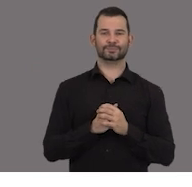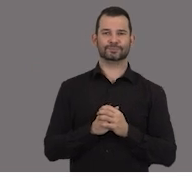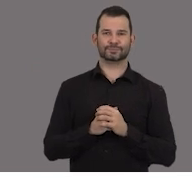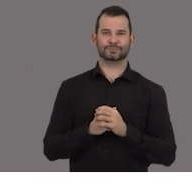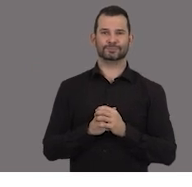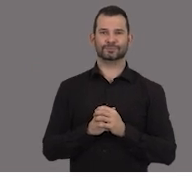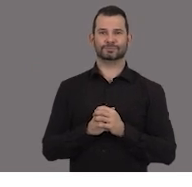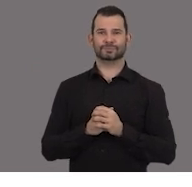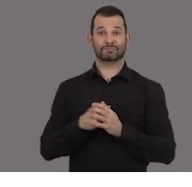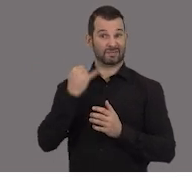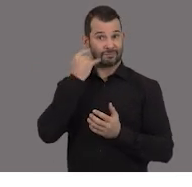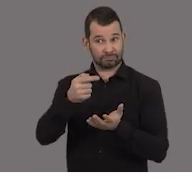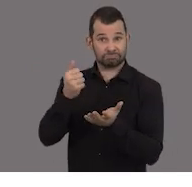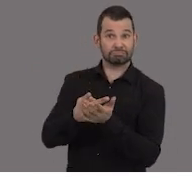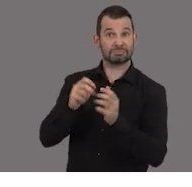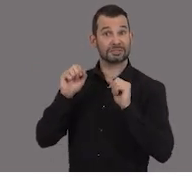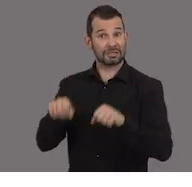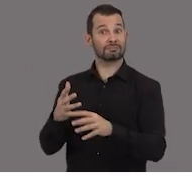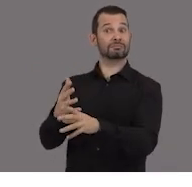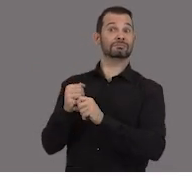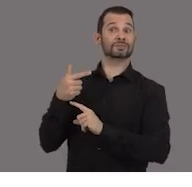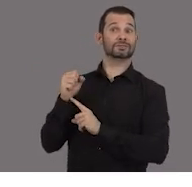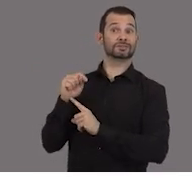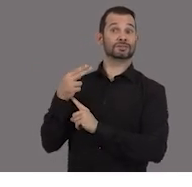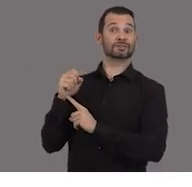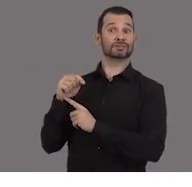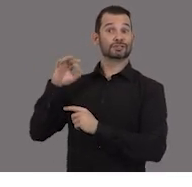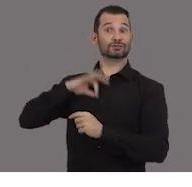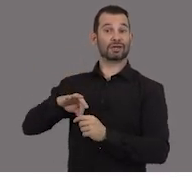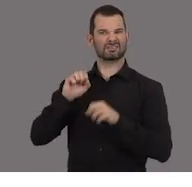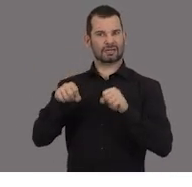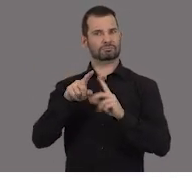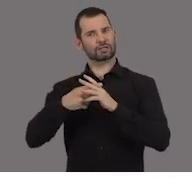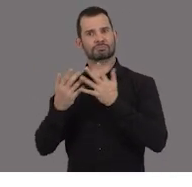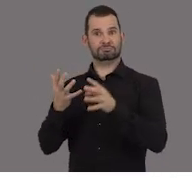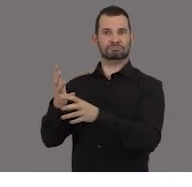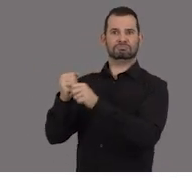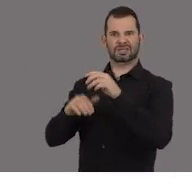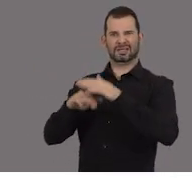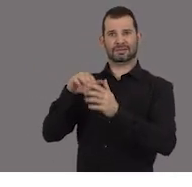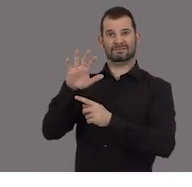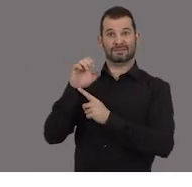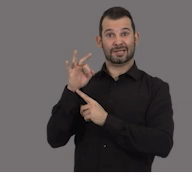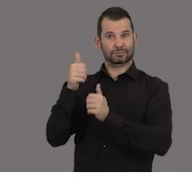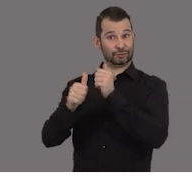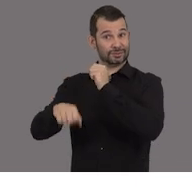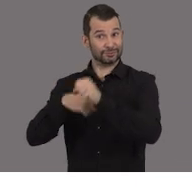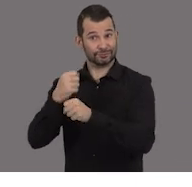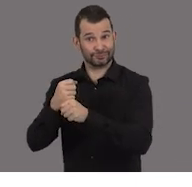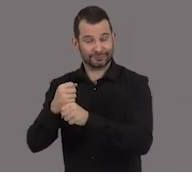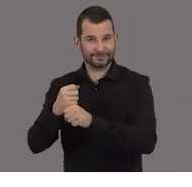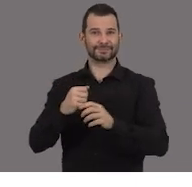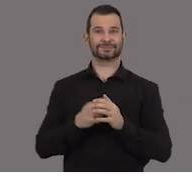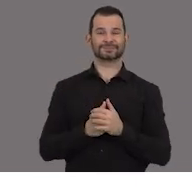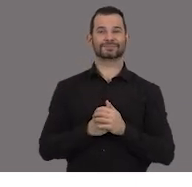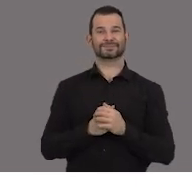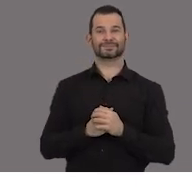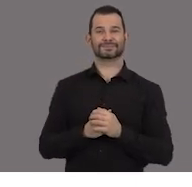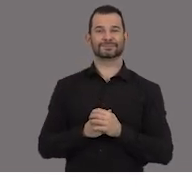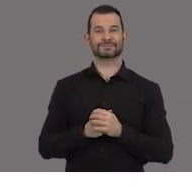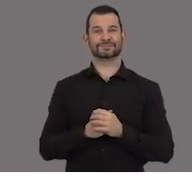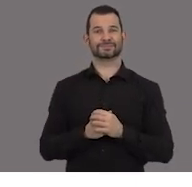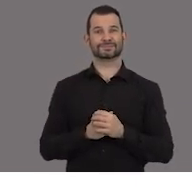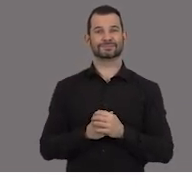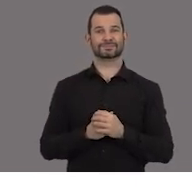July, October, January, and April. If you are entitled to receive the GST/HST